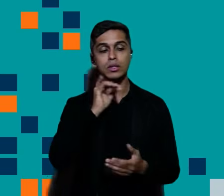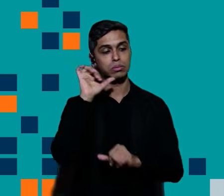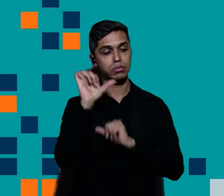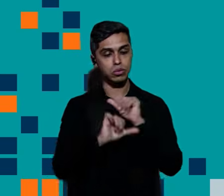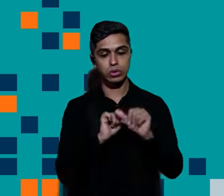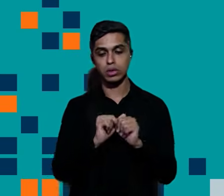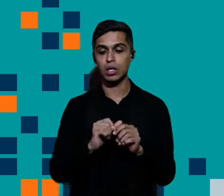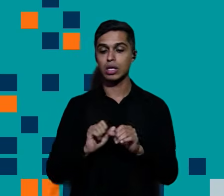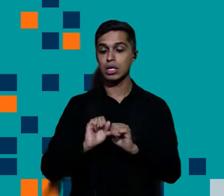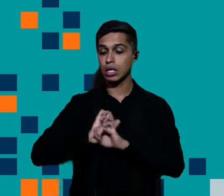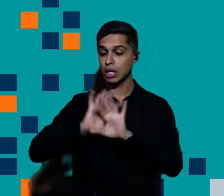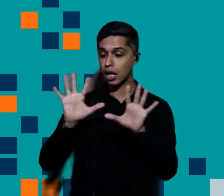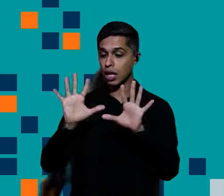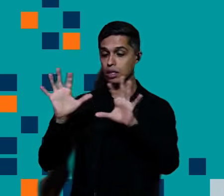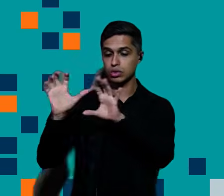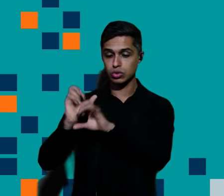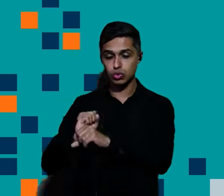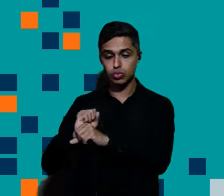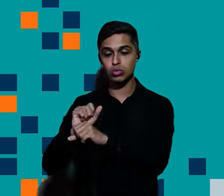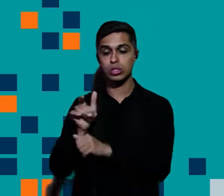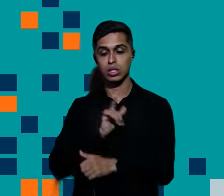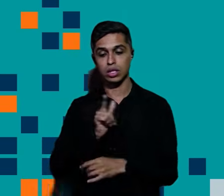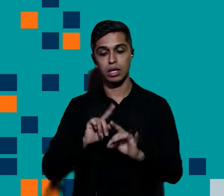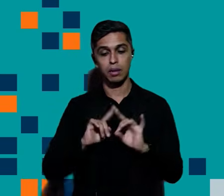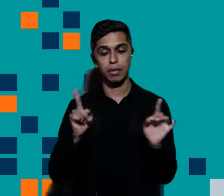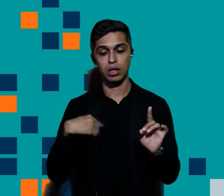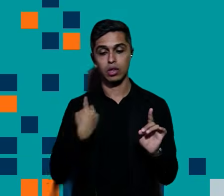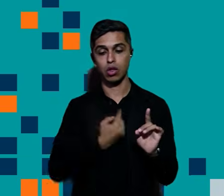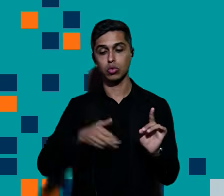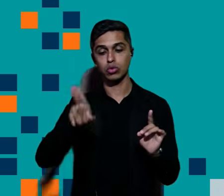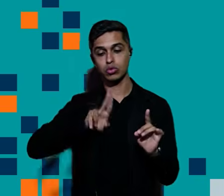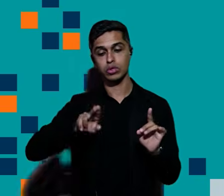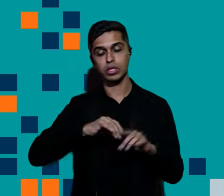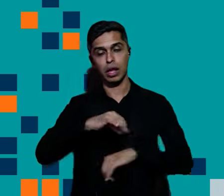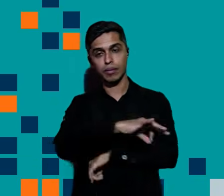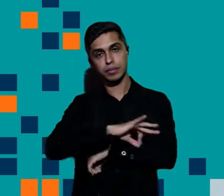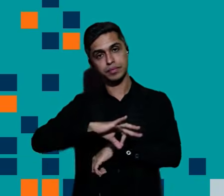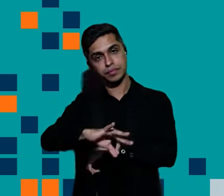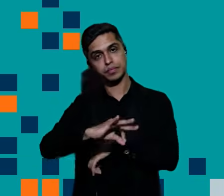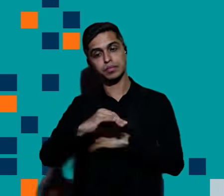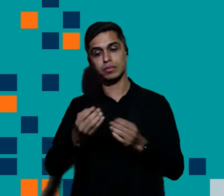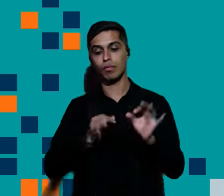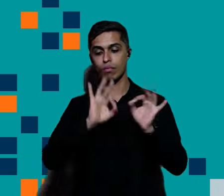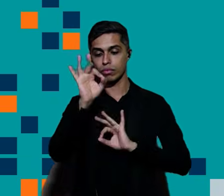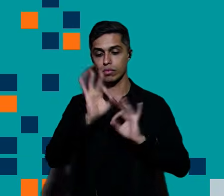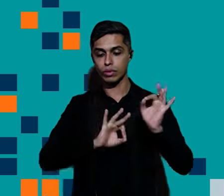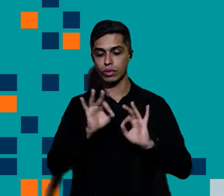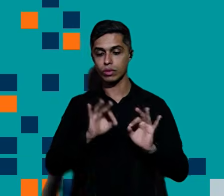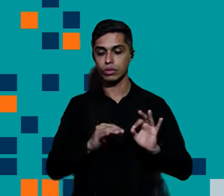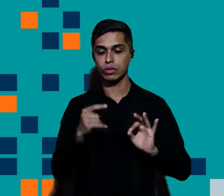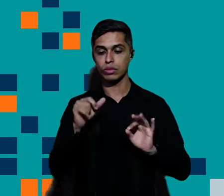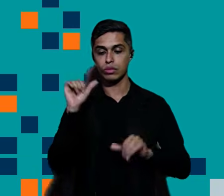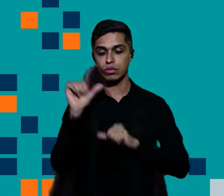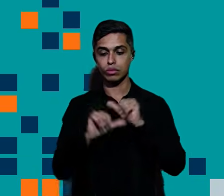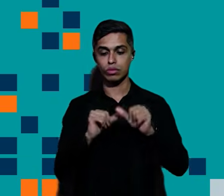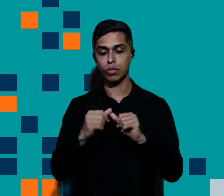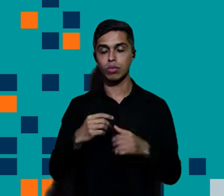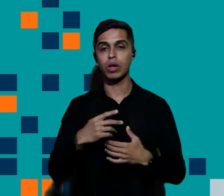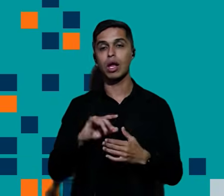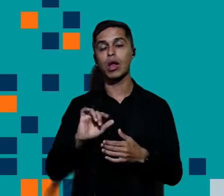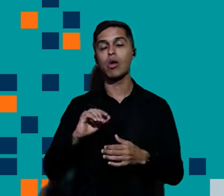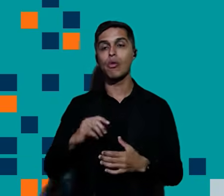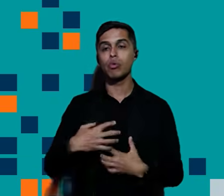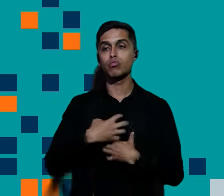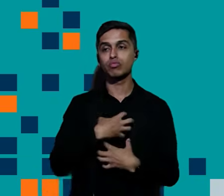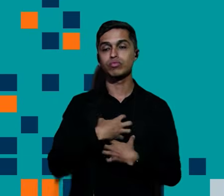the architecture simply to change and be moody because of the changing seasons and light and atmospheric